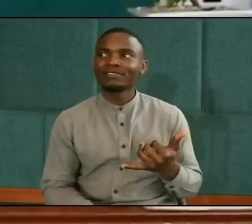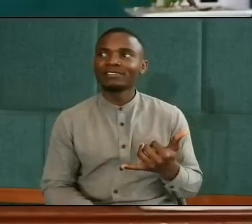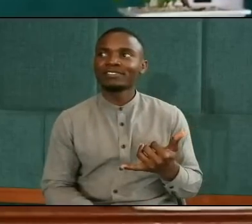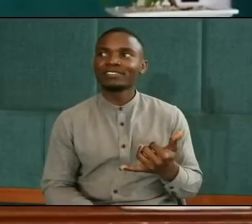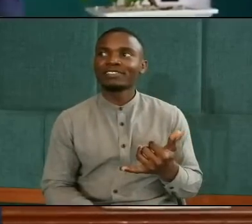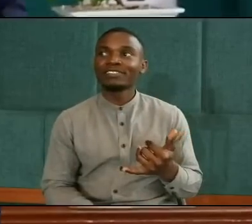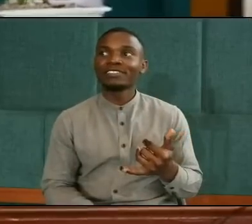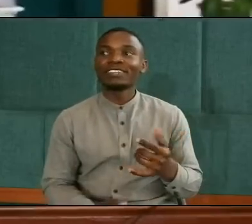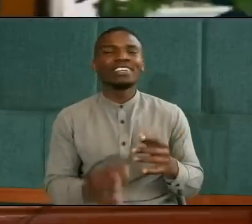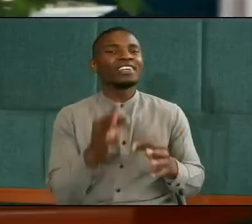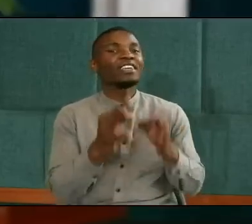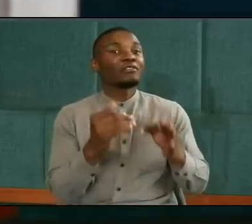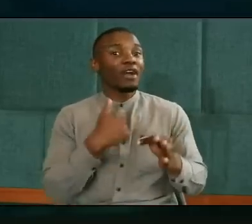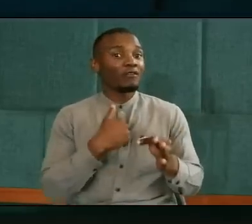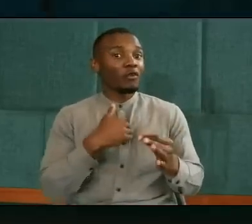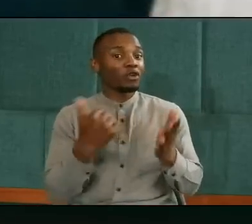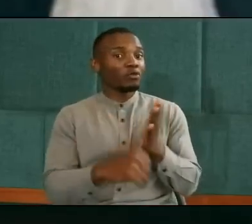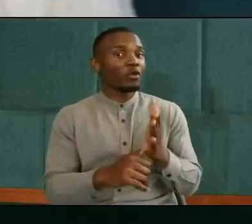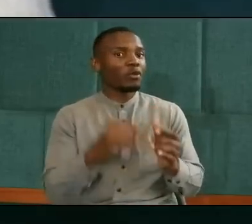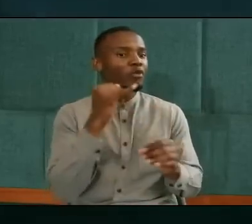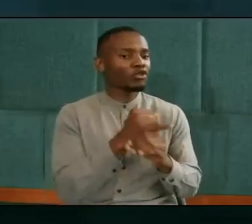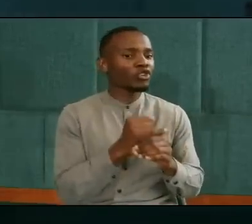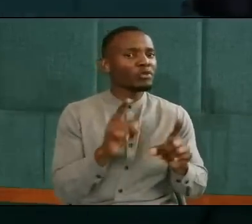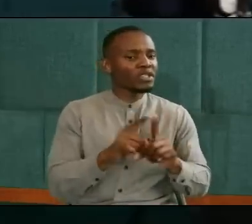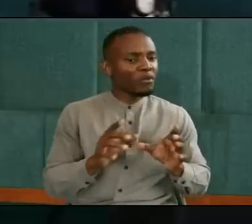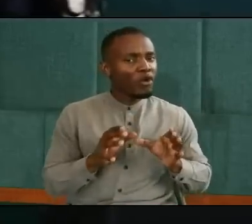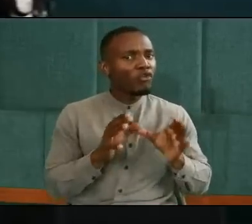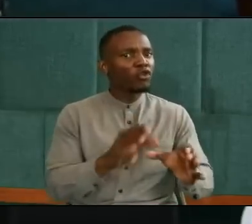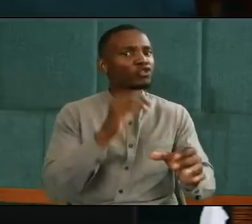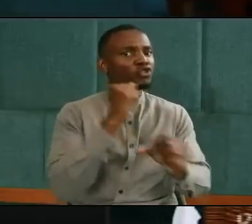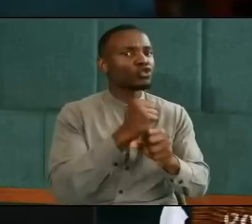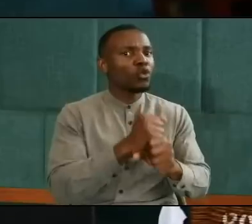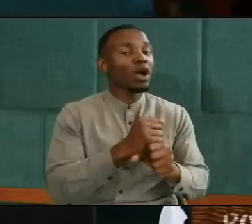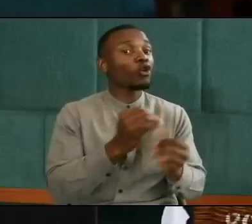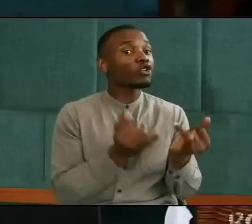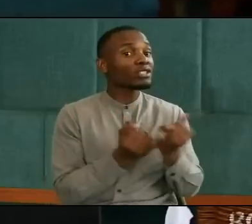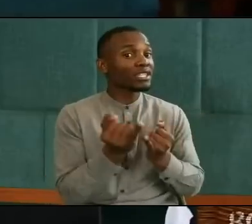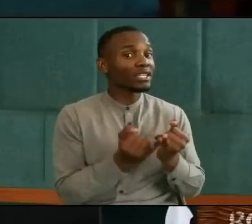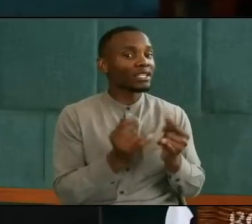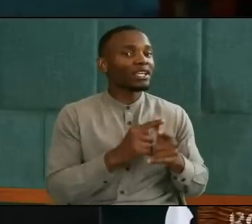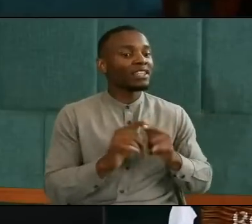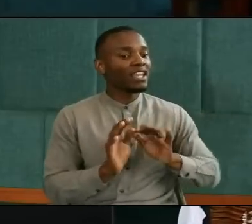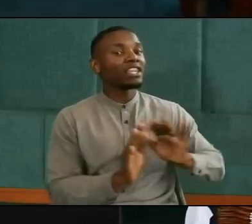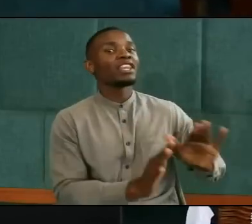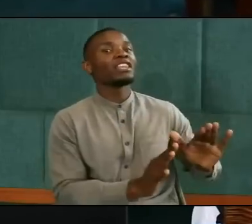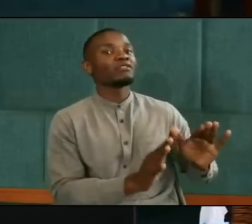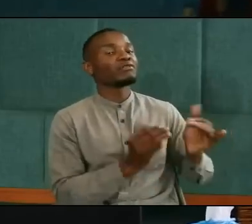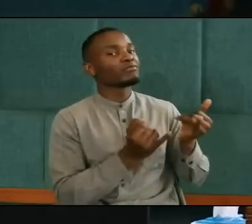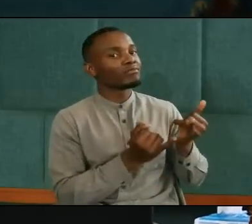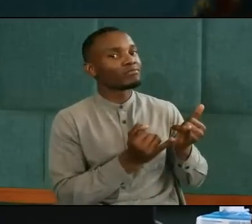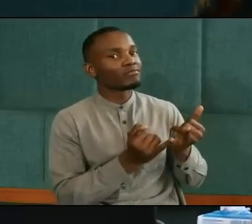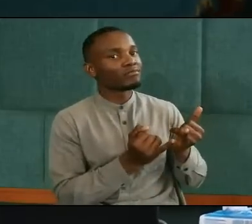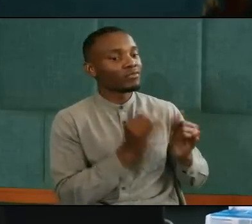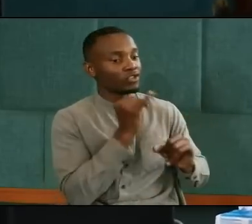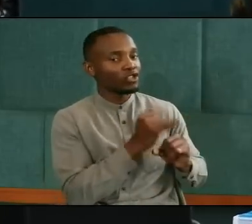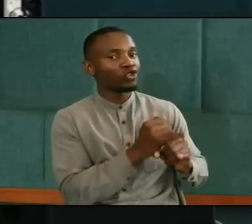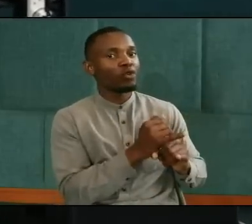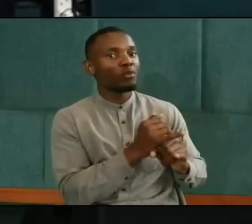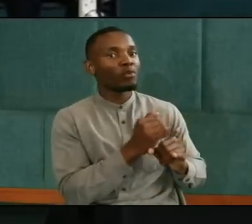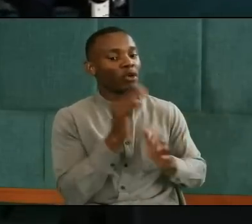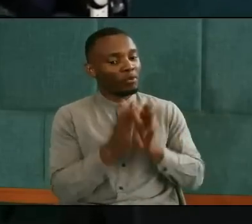If it is a job problem you have and they force you to work on Sabbath, leave the job, put your soul in order. Hey, one verse